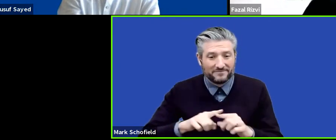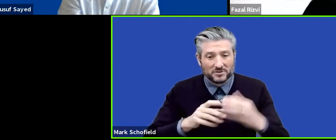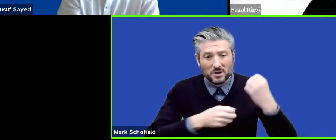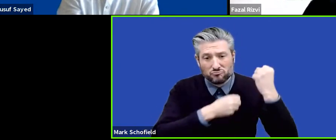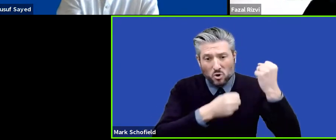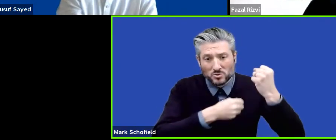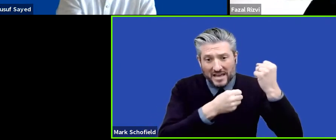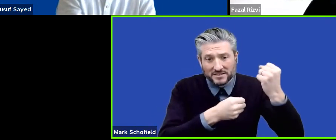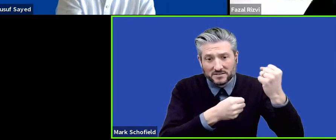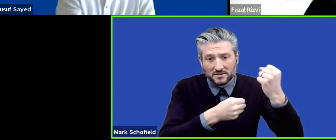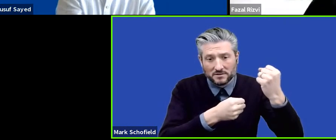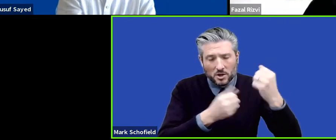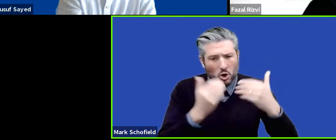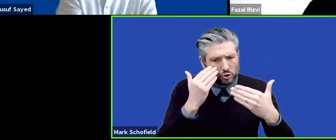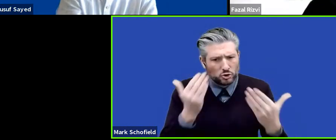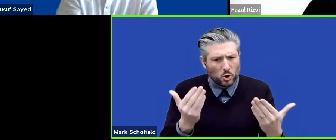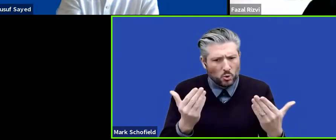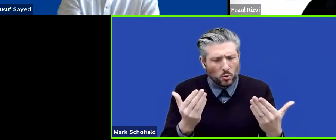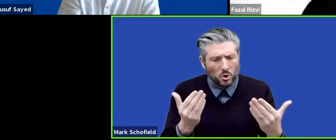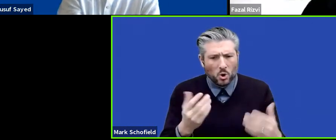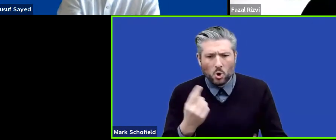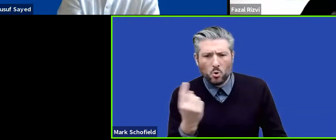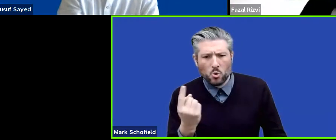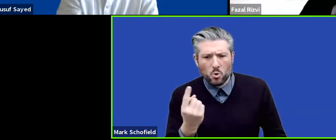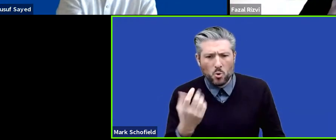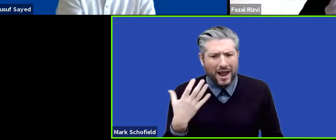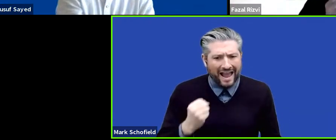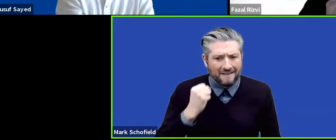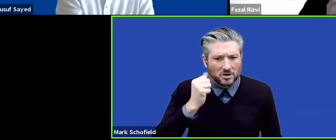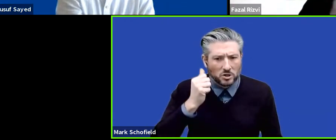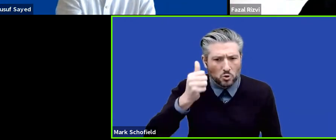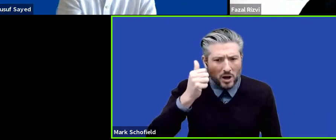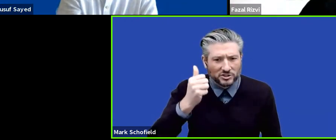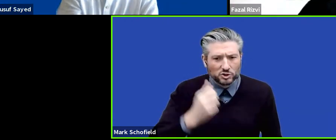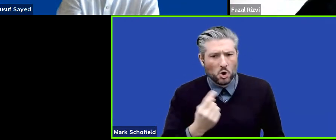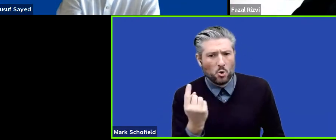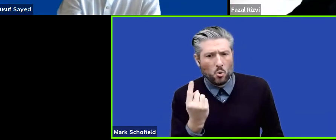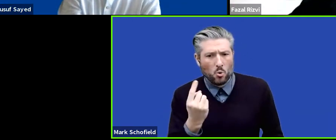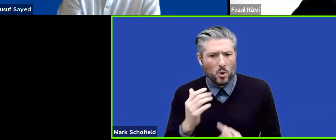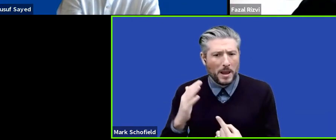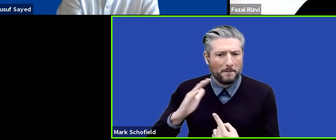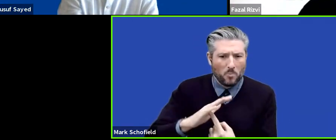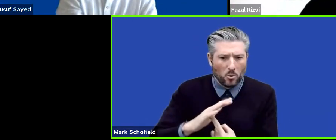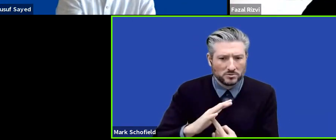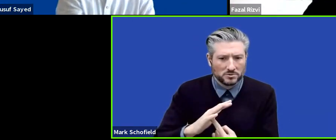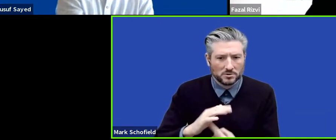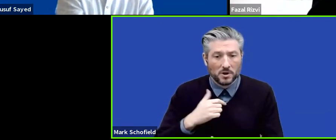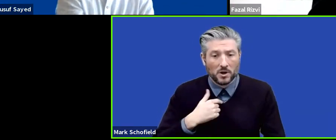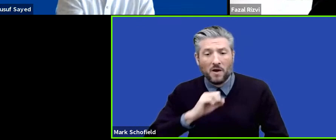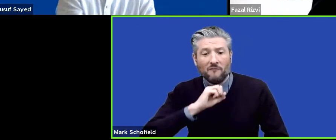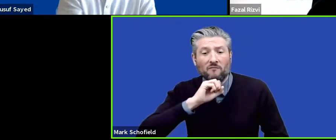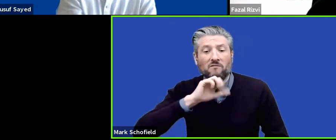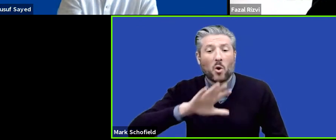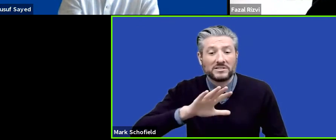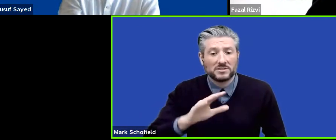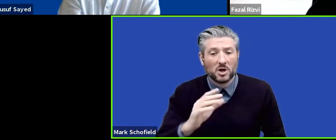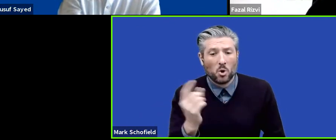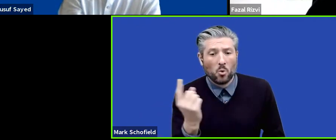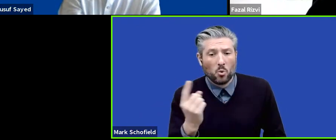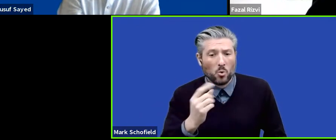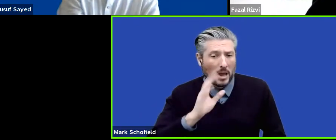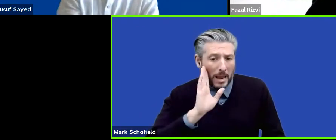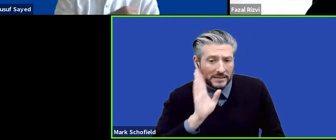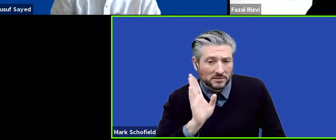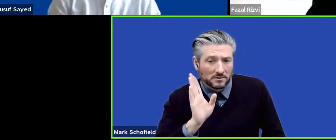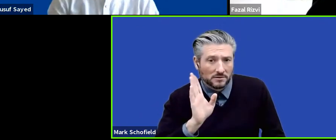sharp questions about whose knowledge counts, which voices and whose voices get heard, whose interests matter in policy,